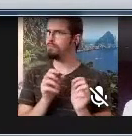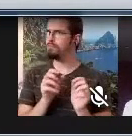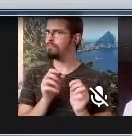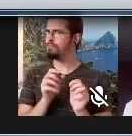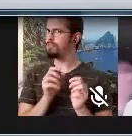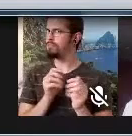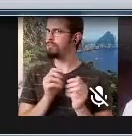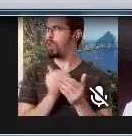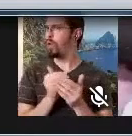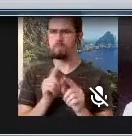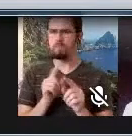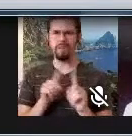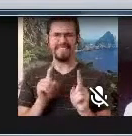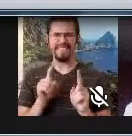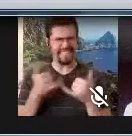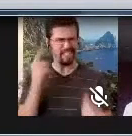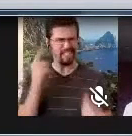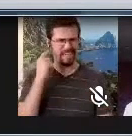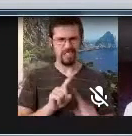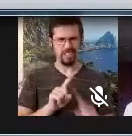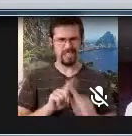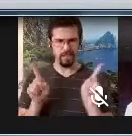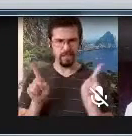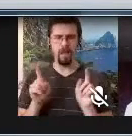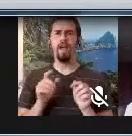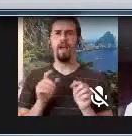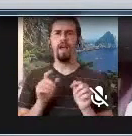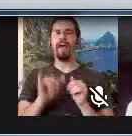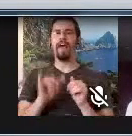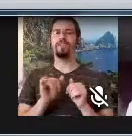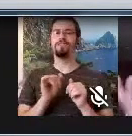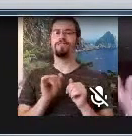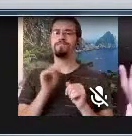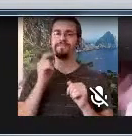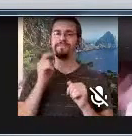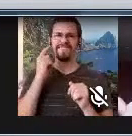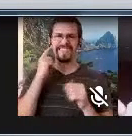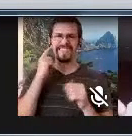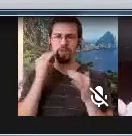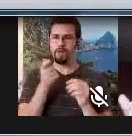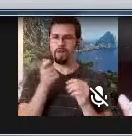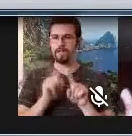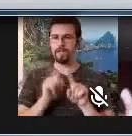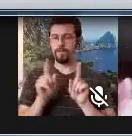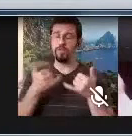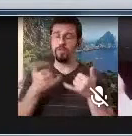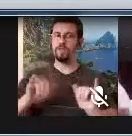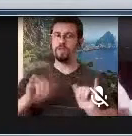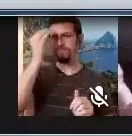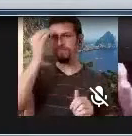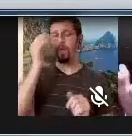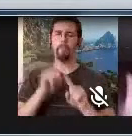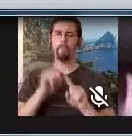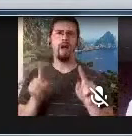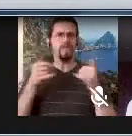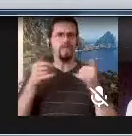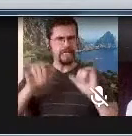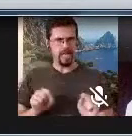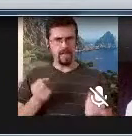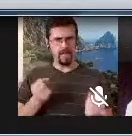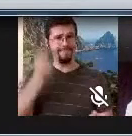are features of the articulation that differ, and yet we still understand which phonemes are being